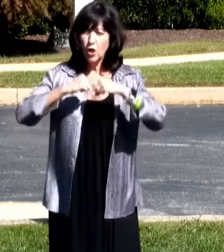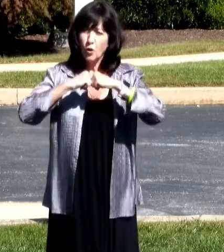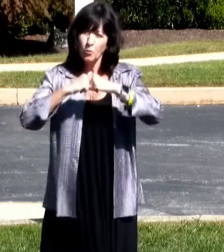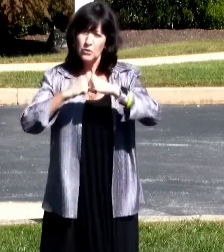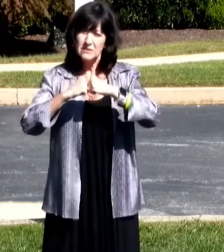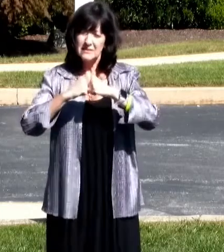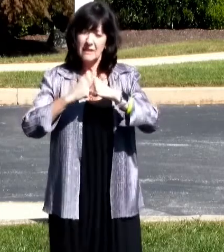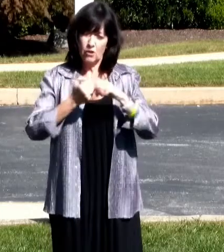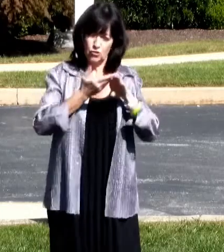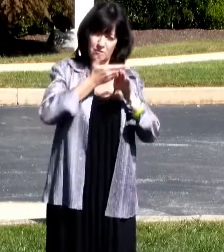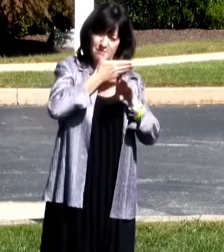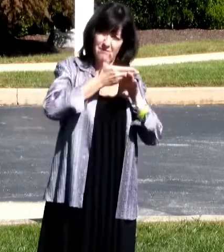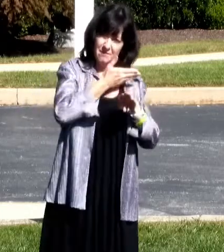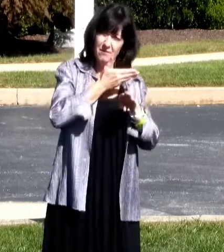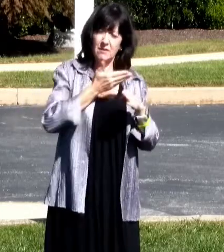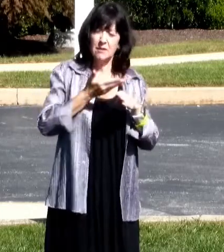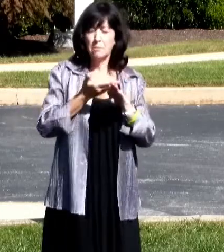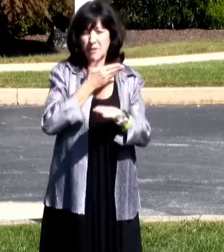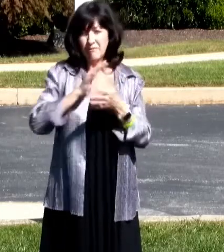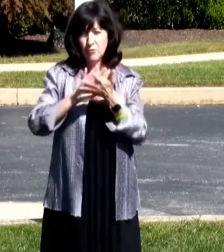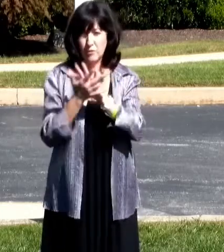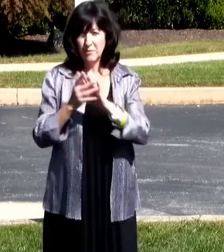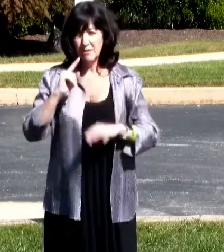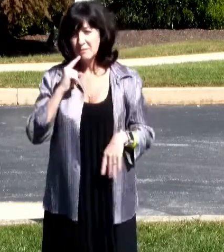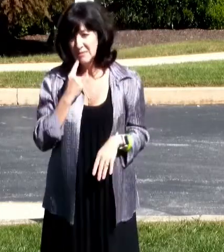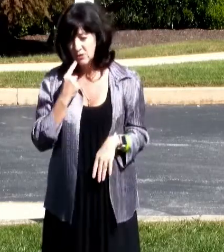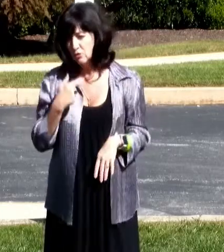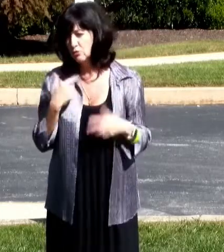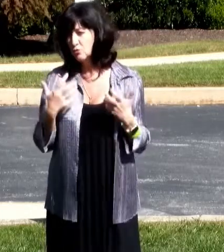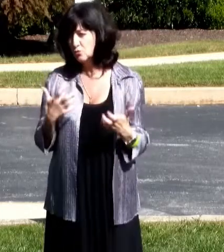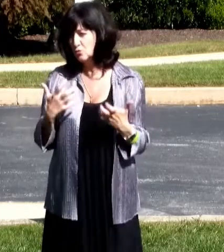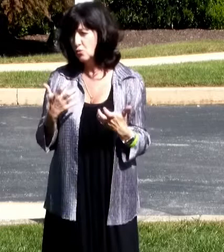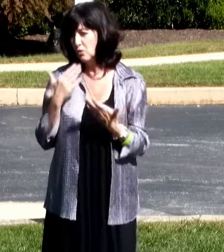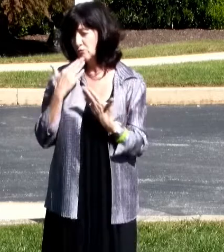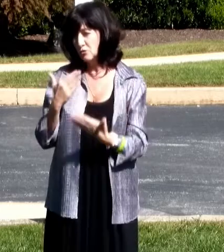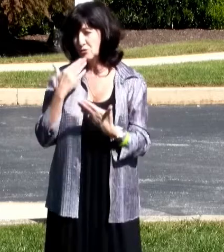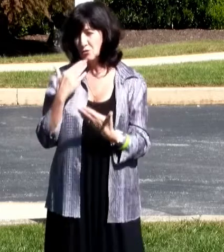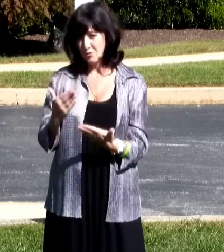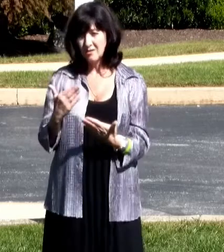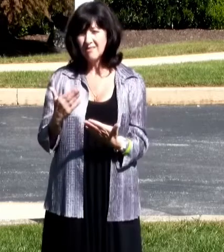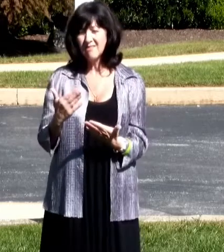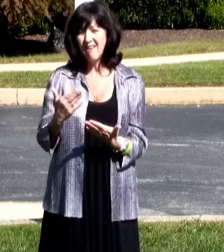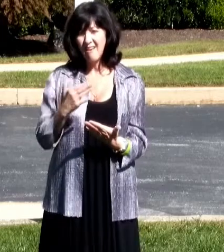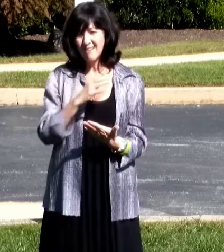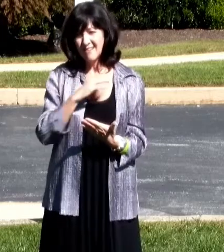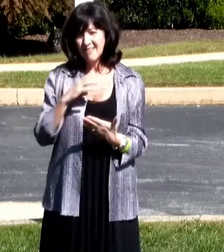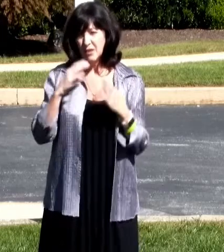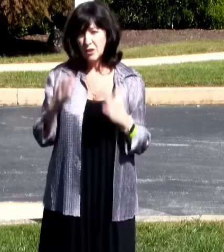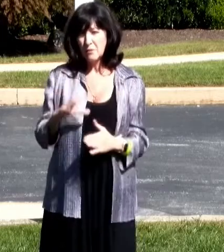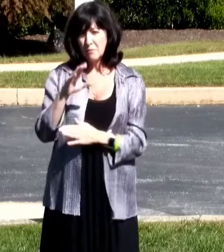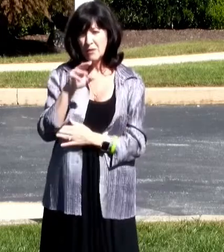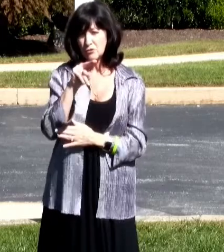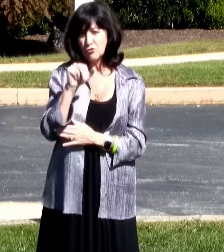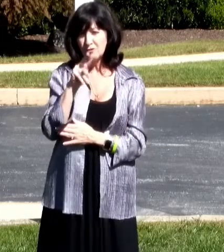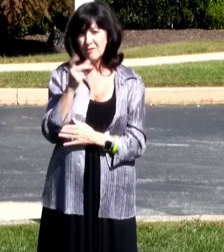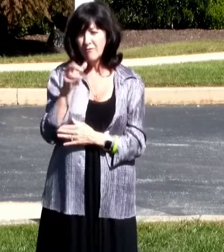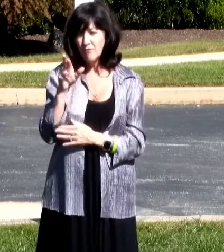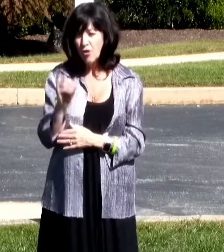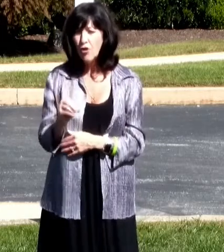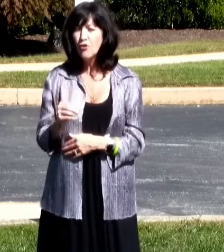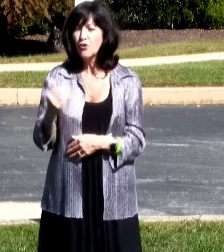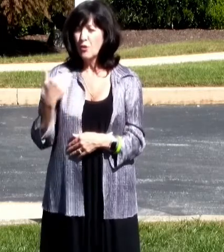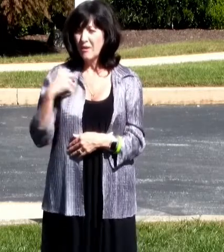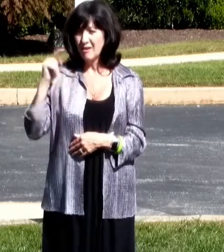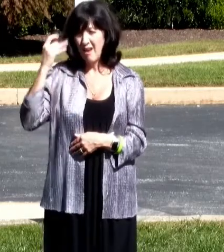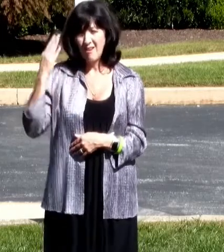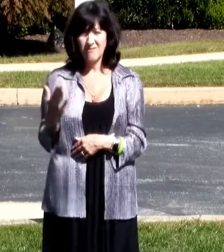for their endless support of this issue over the past several years. It's so wonderful to be here today, to have the governor